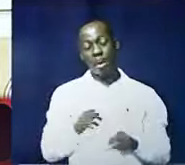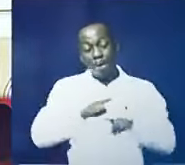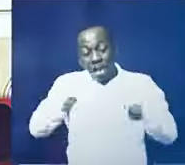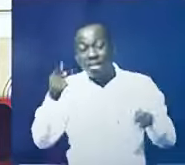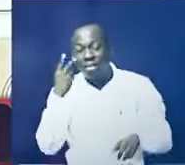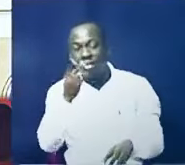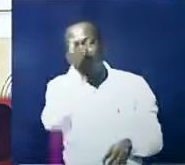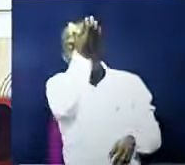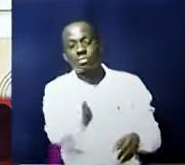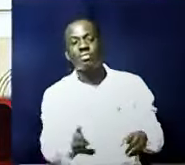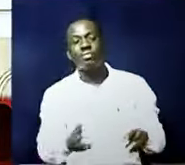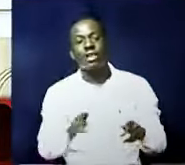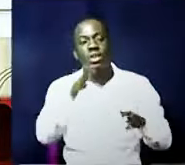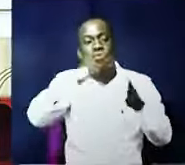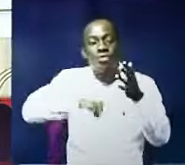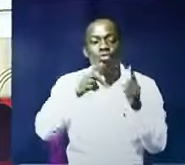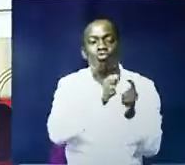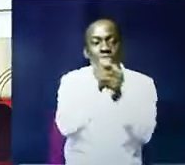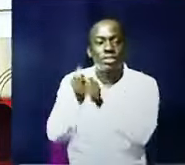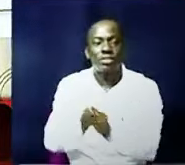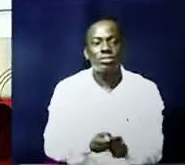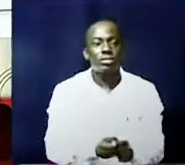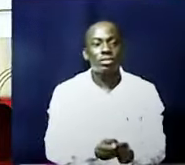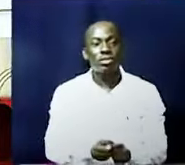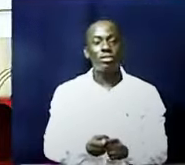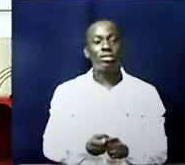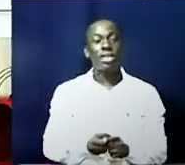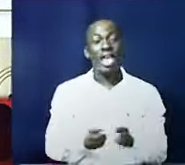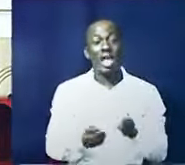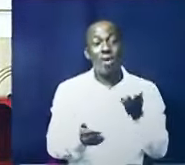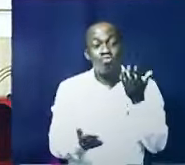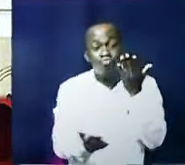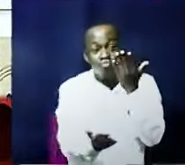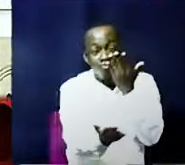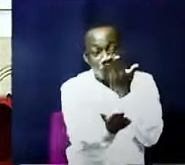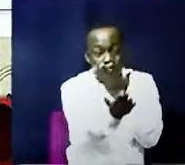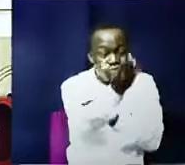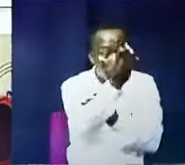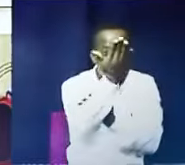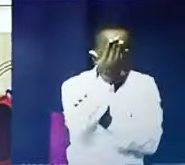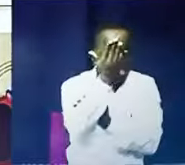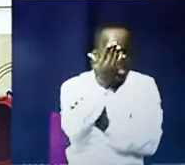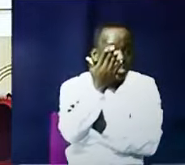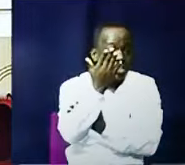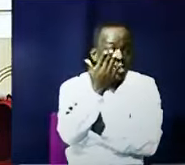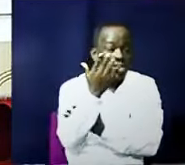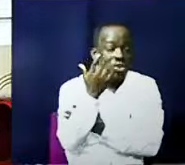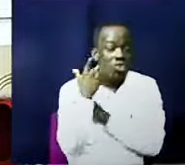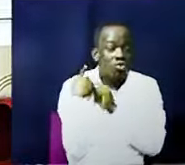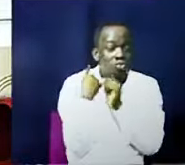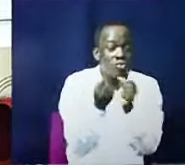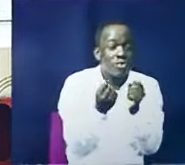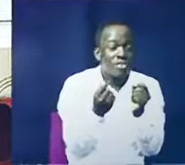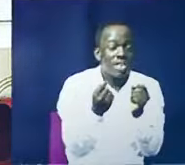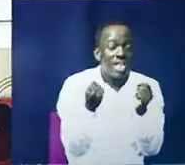Shall we read together? Very early in the morning, while it was still dark, hold it. So